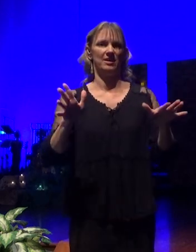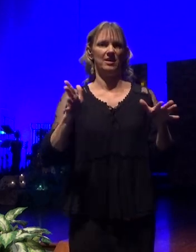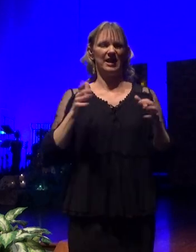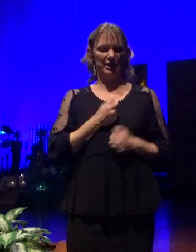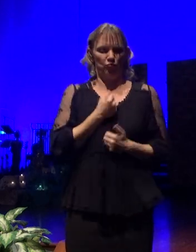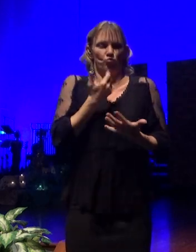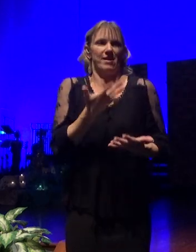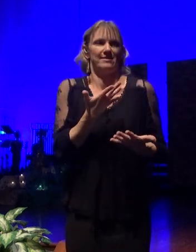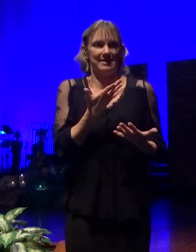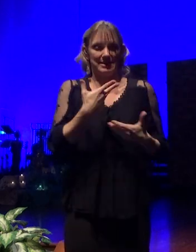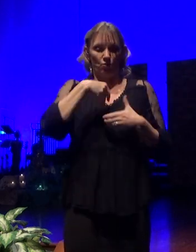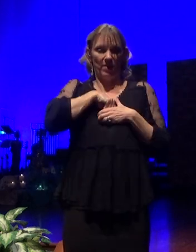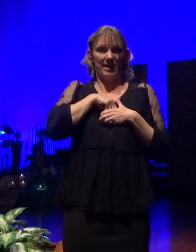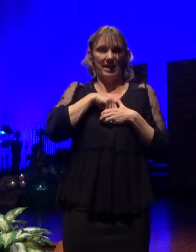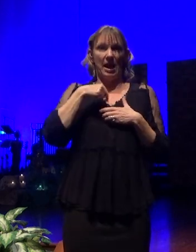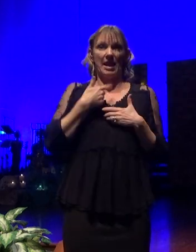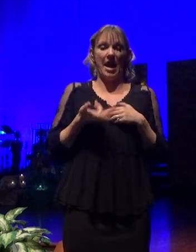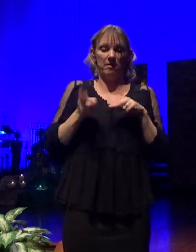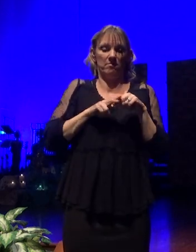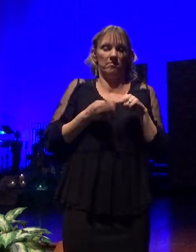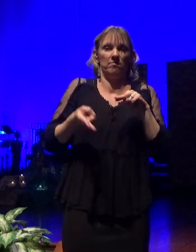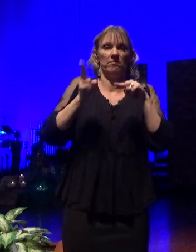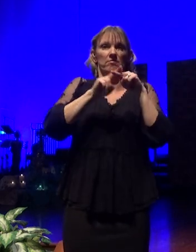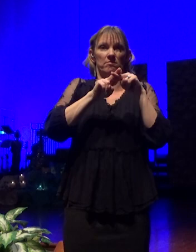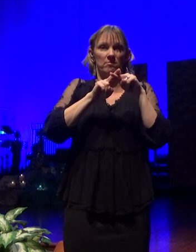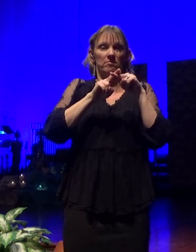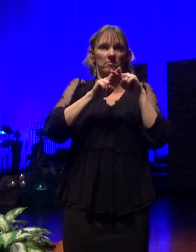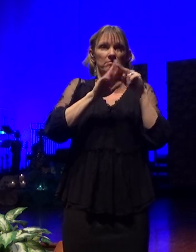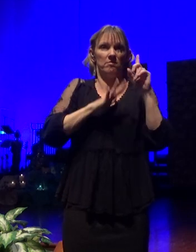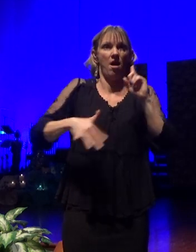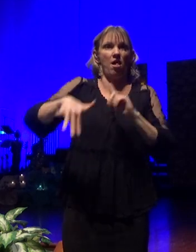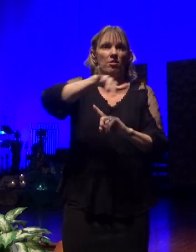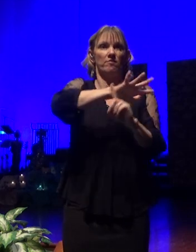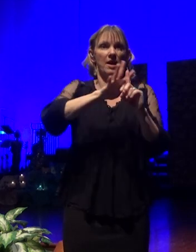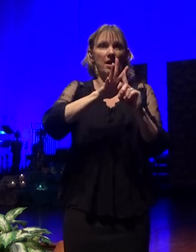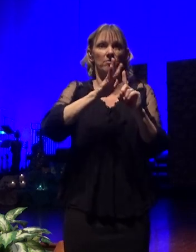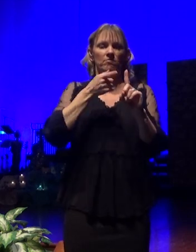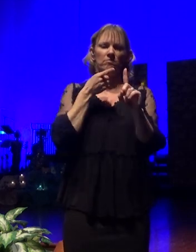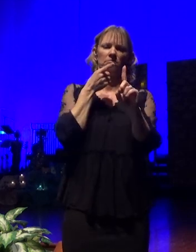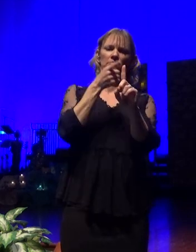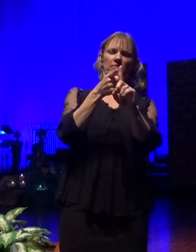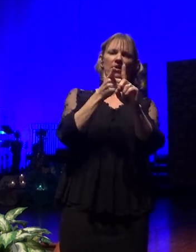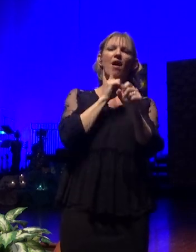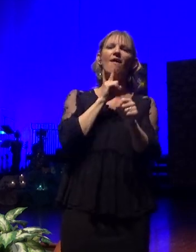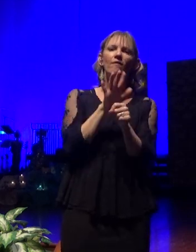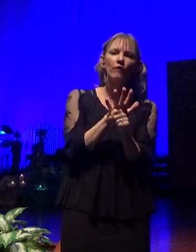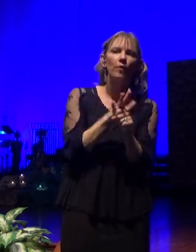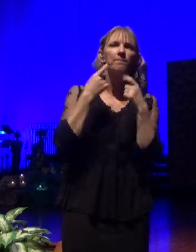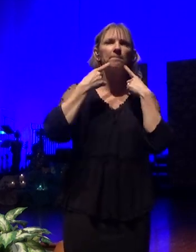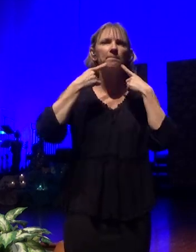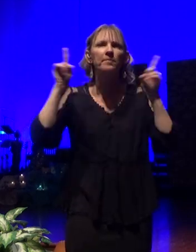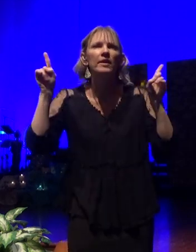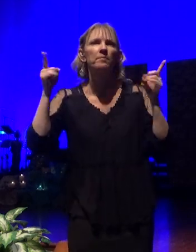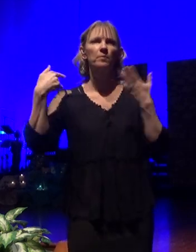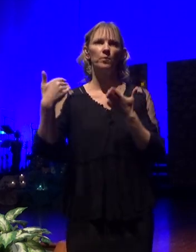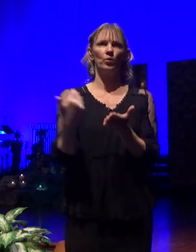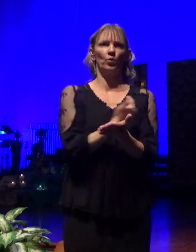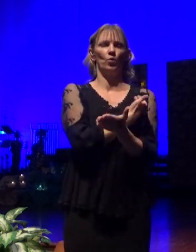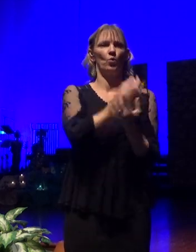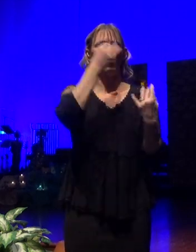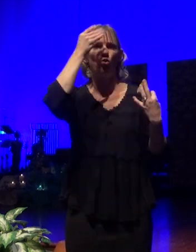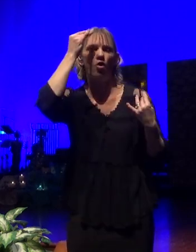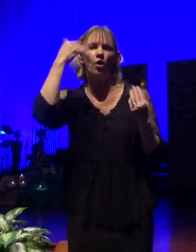me, and multiplies itself around me. It's about affirming, claiming a new thought, a